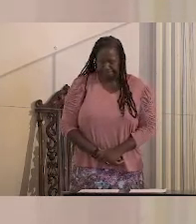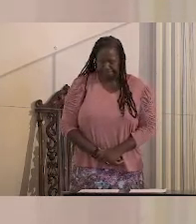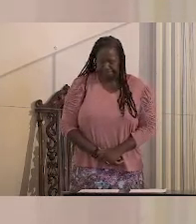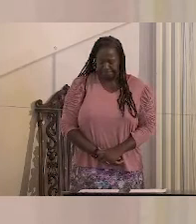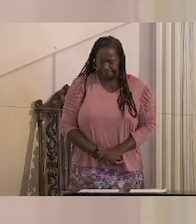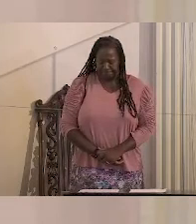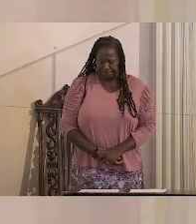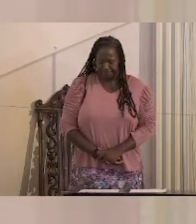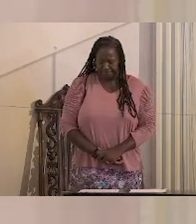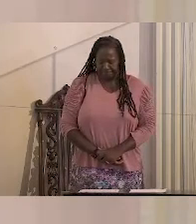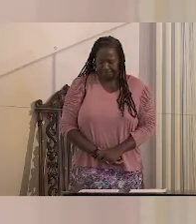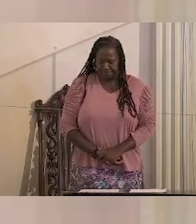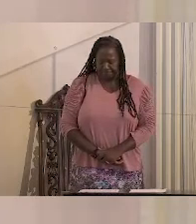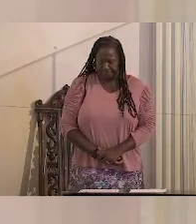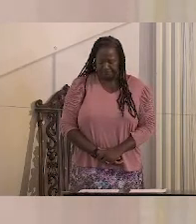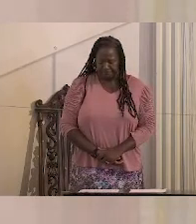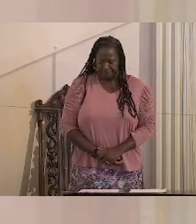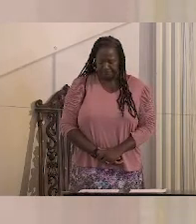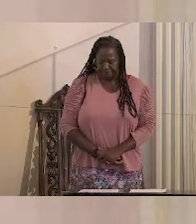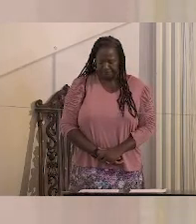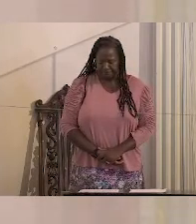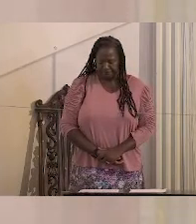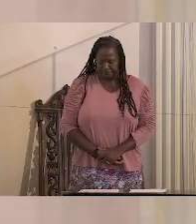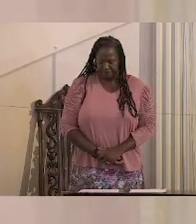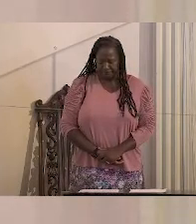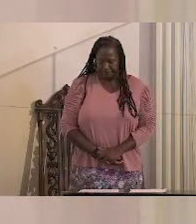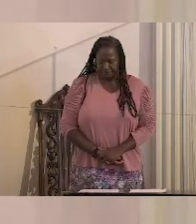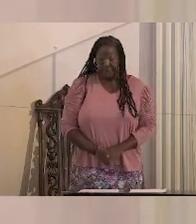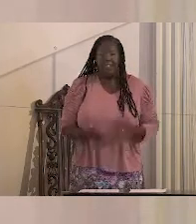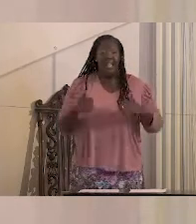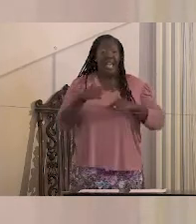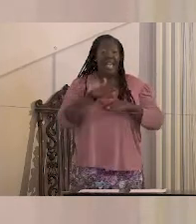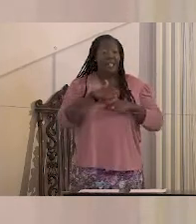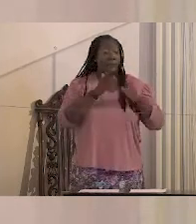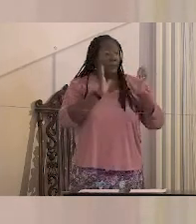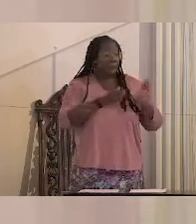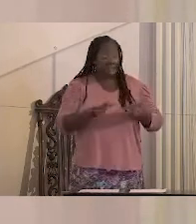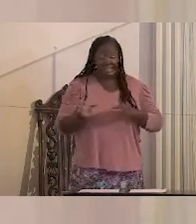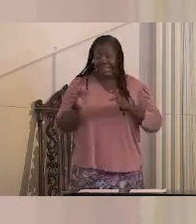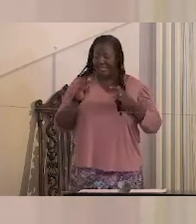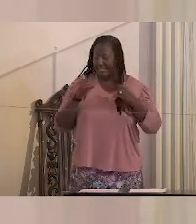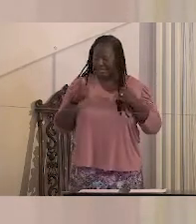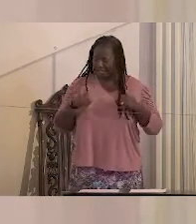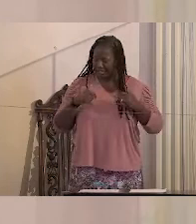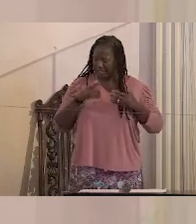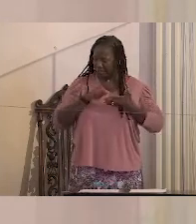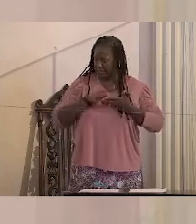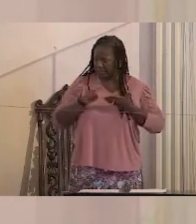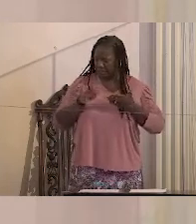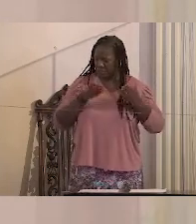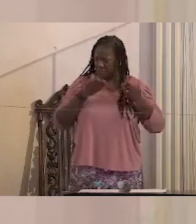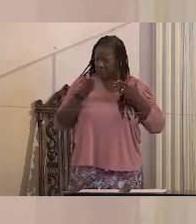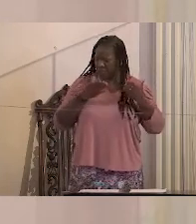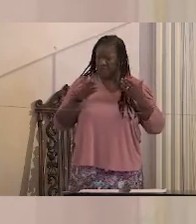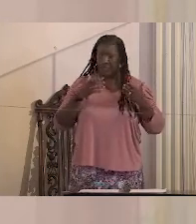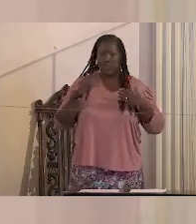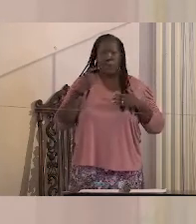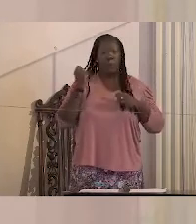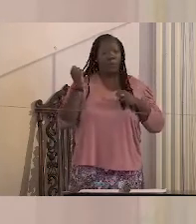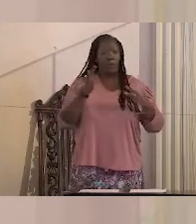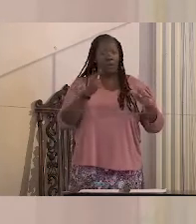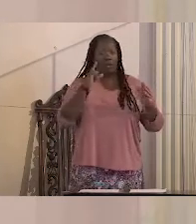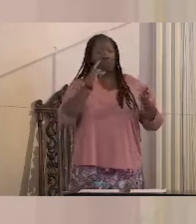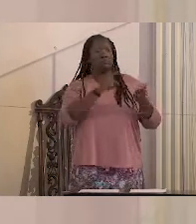Friends, as we were planning this week's service, all of us acknowledged the unbearable grief caused by this most recent